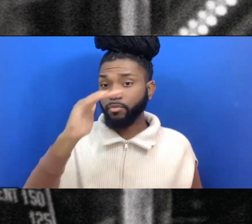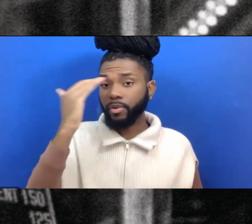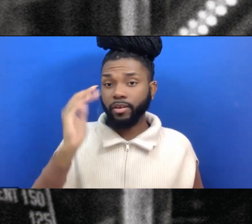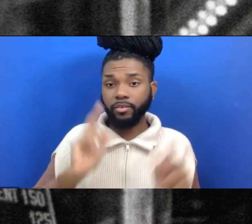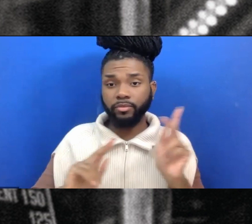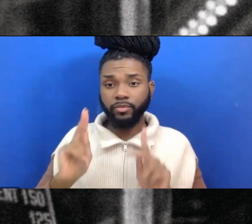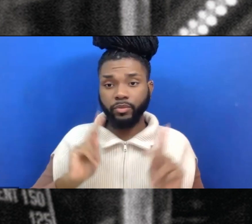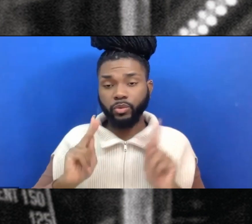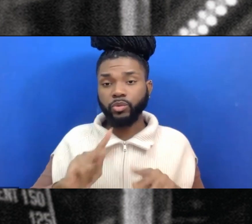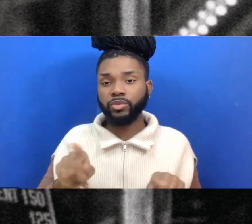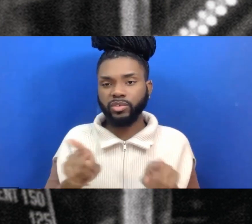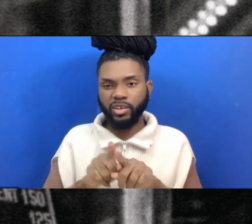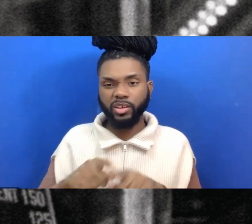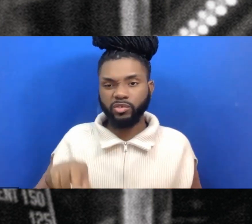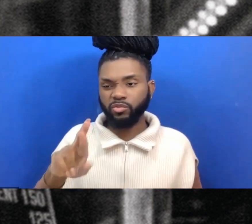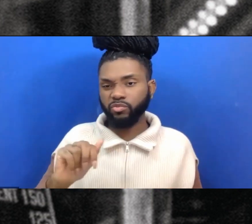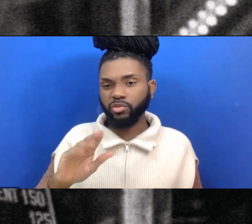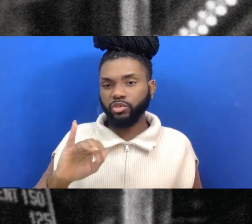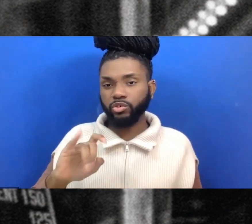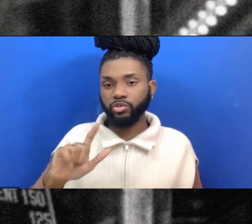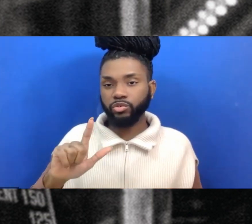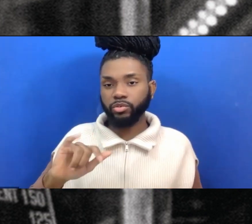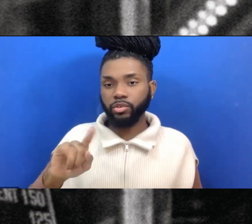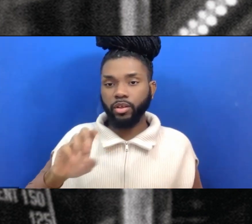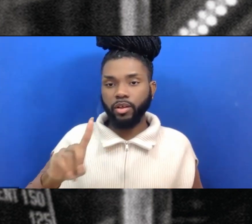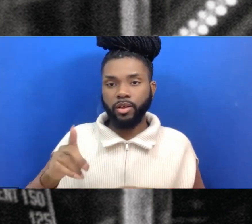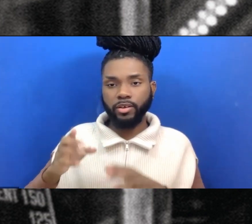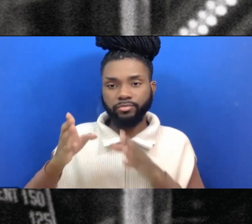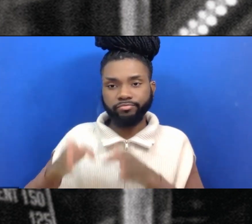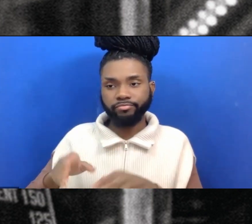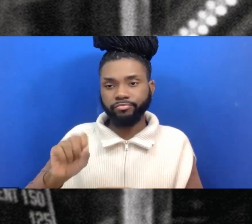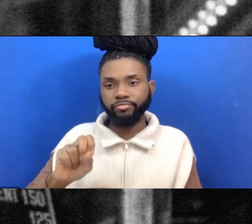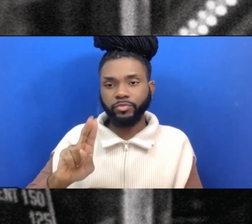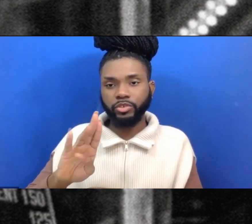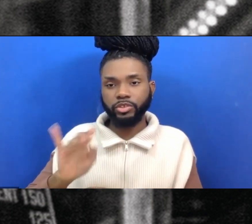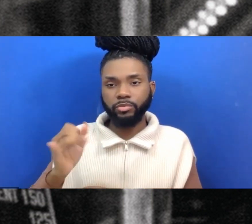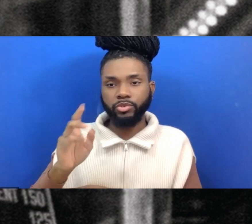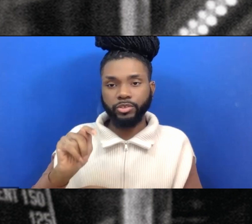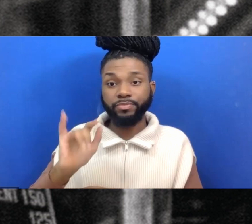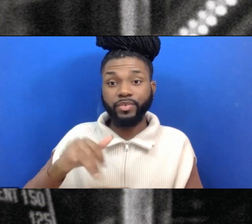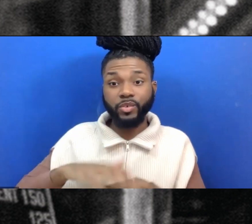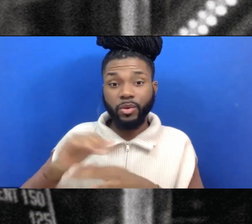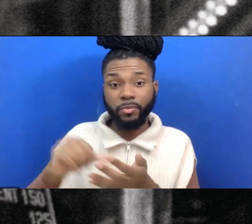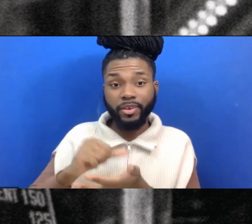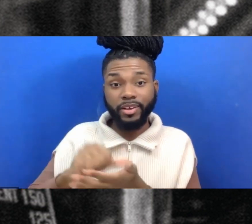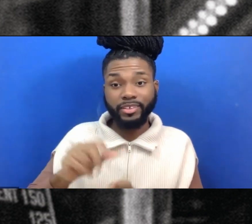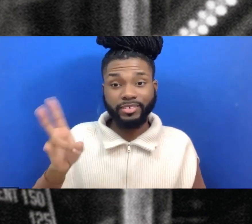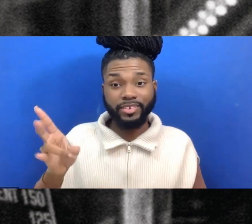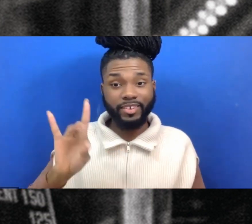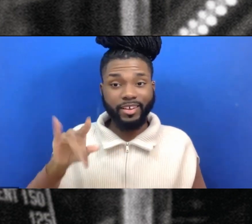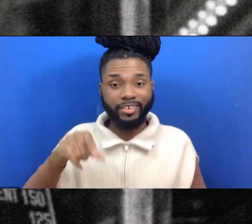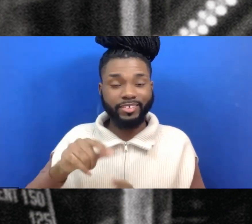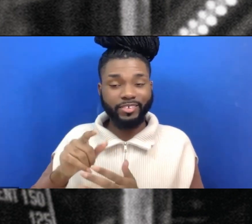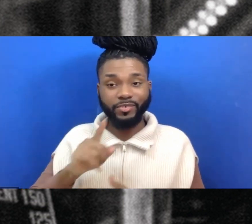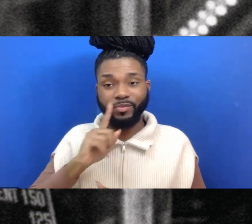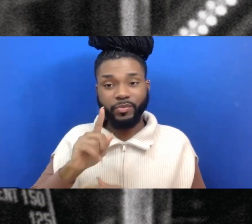folks as racialized subjects," end quote. And that is on page 78 of this